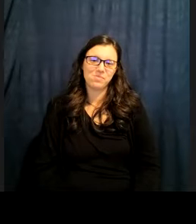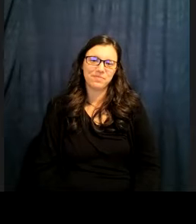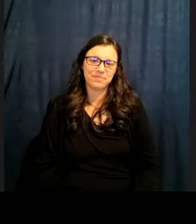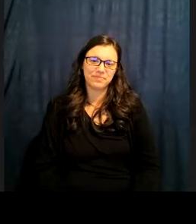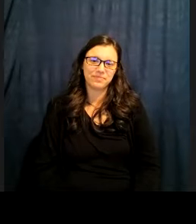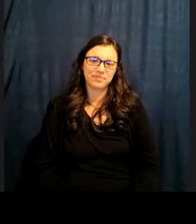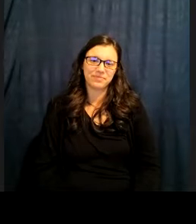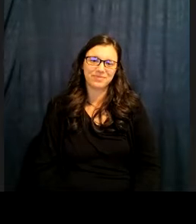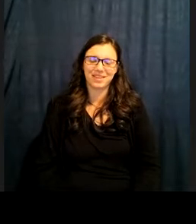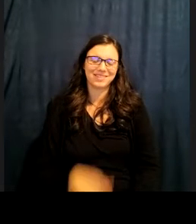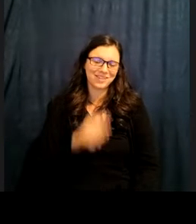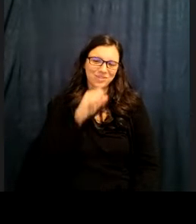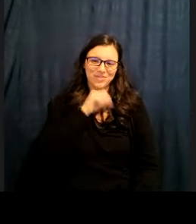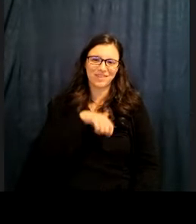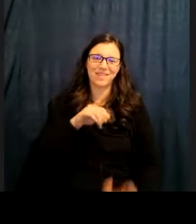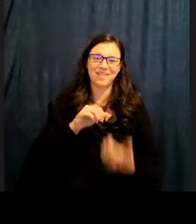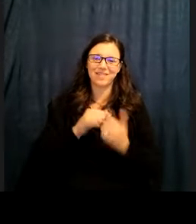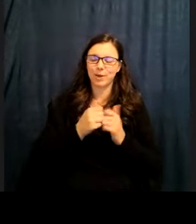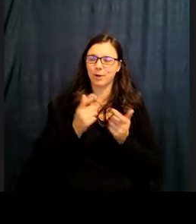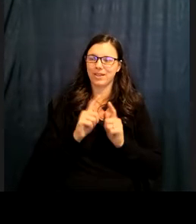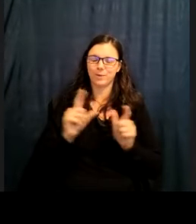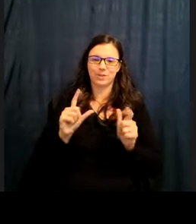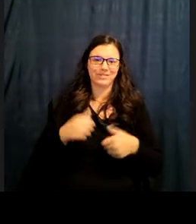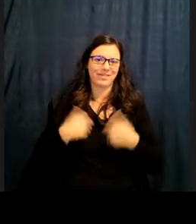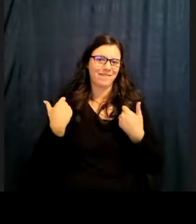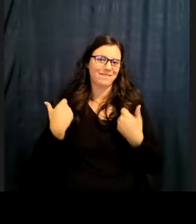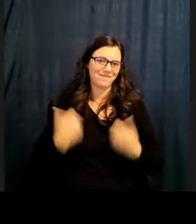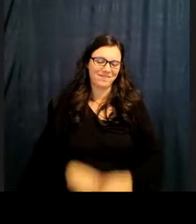Huh. I mean, I just love how language is so alive.